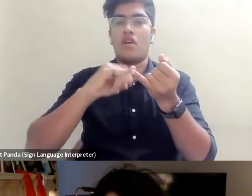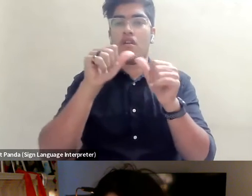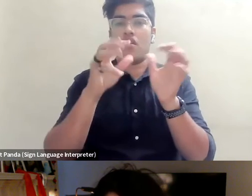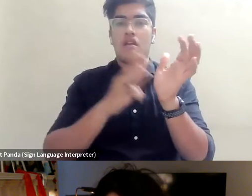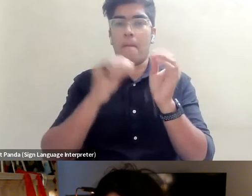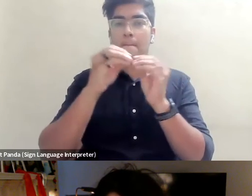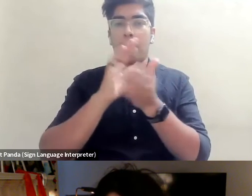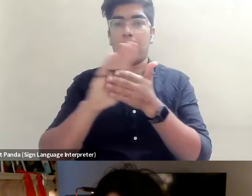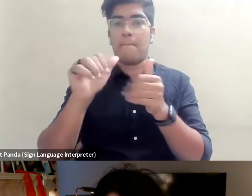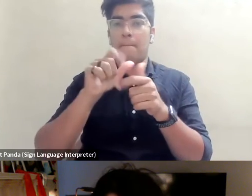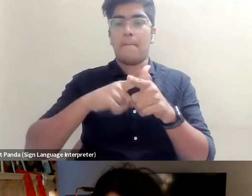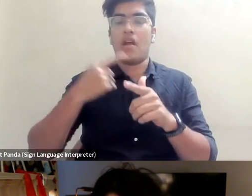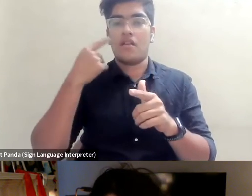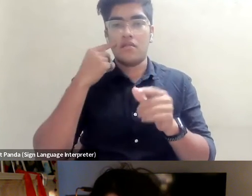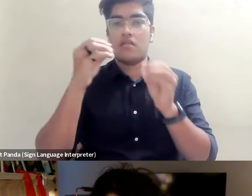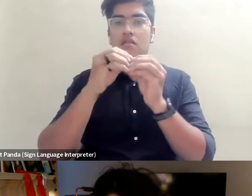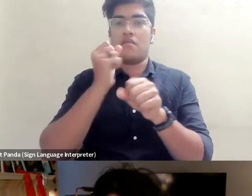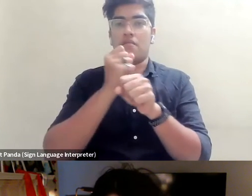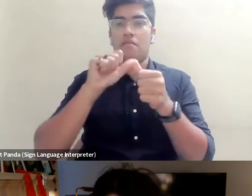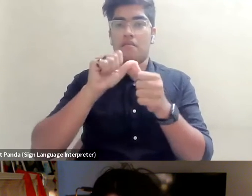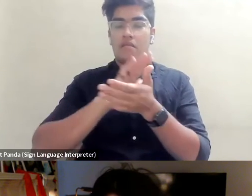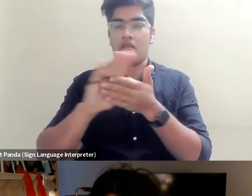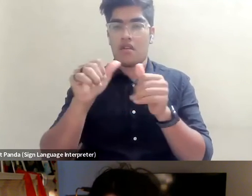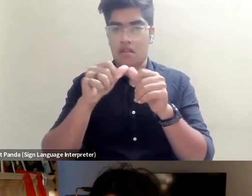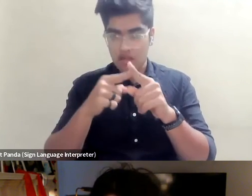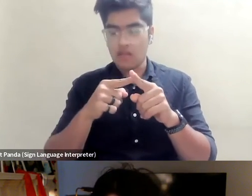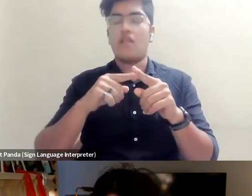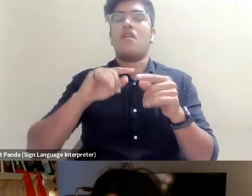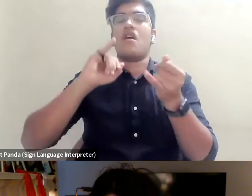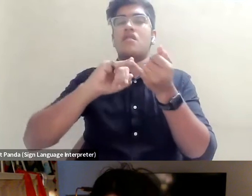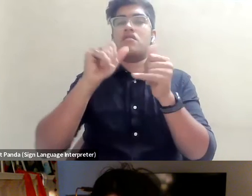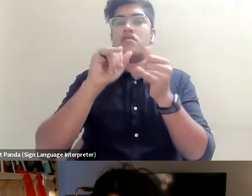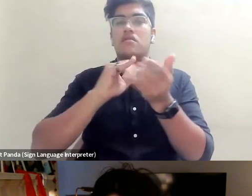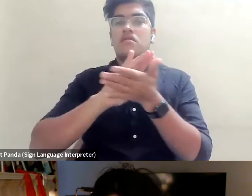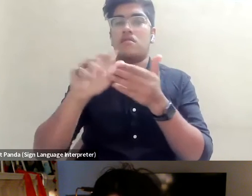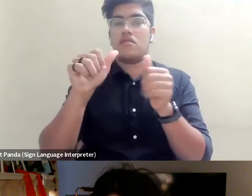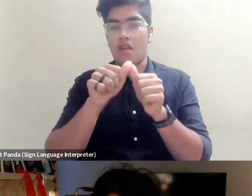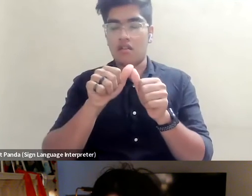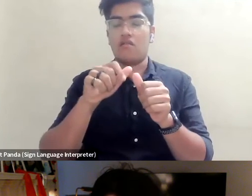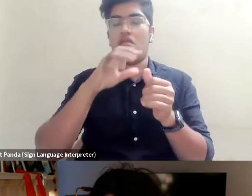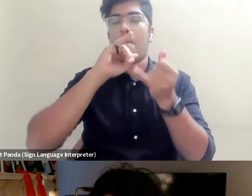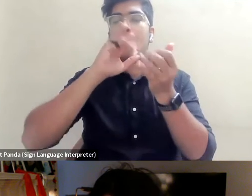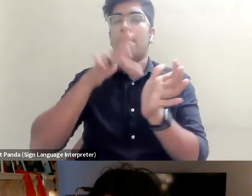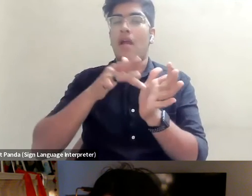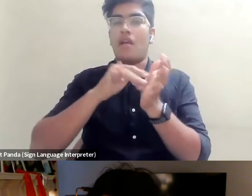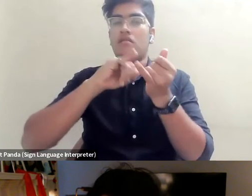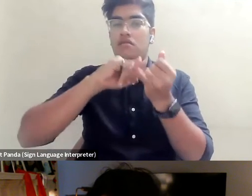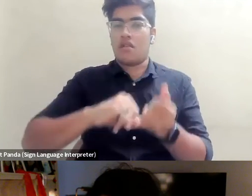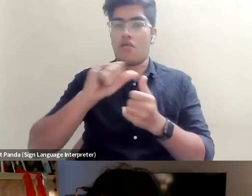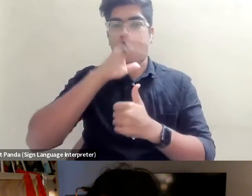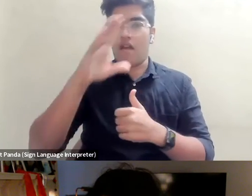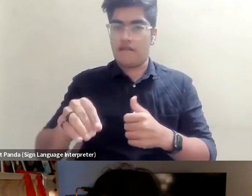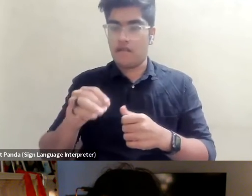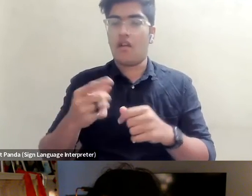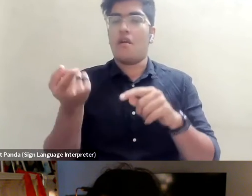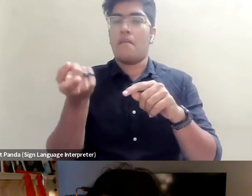Sanjay Jen, and Sasha Stevenson from South Africa. I will introduce them in due course when that discussion starts. With